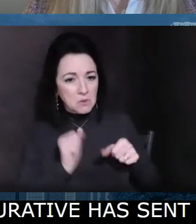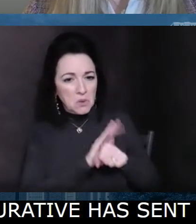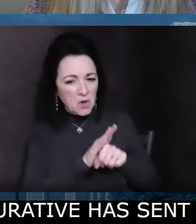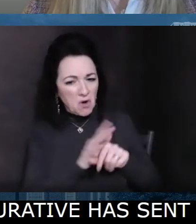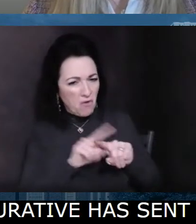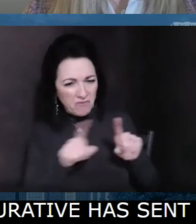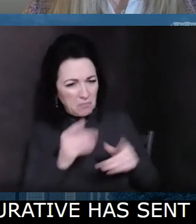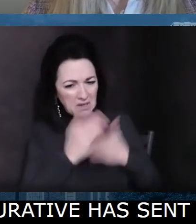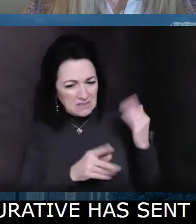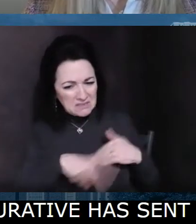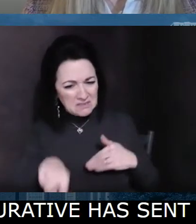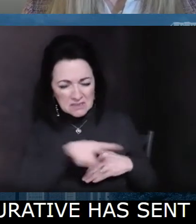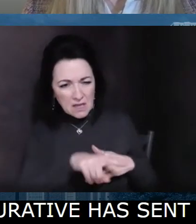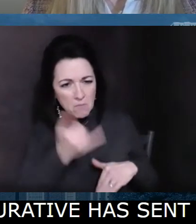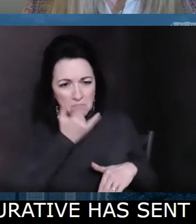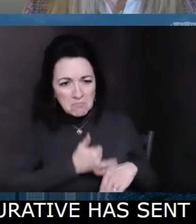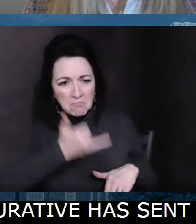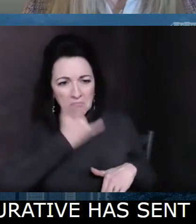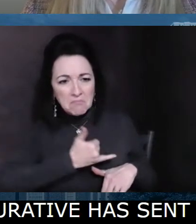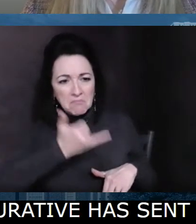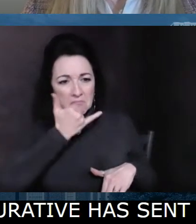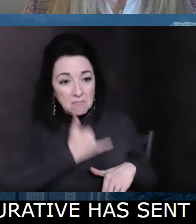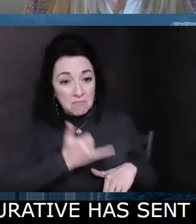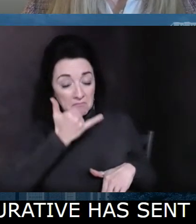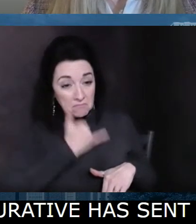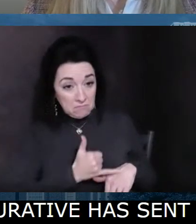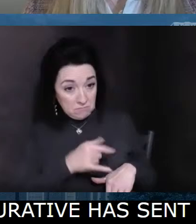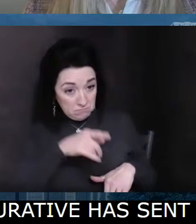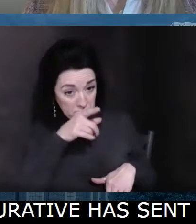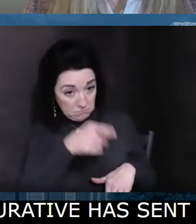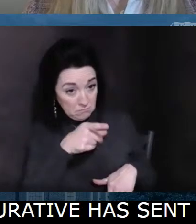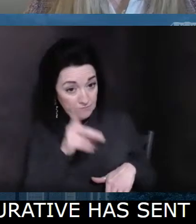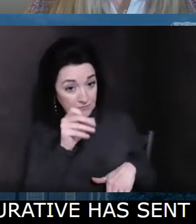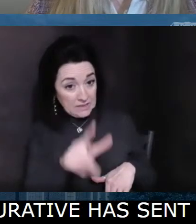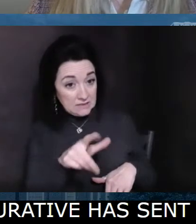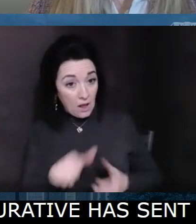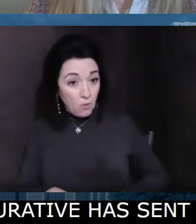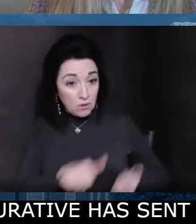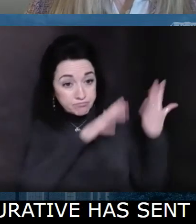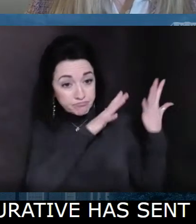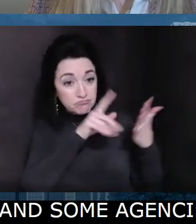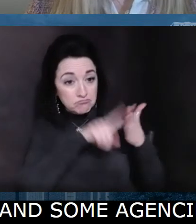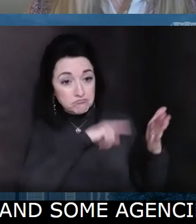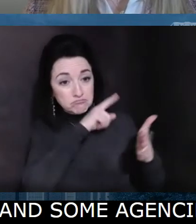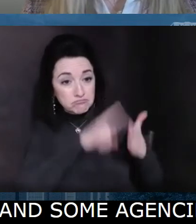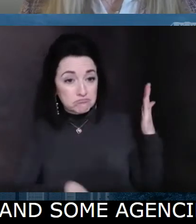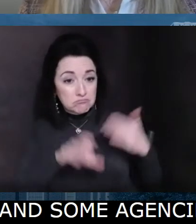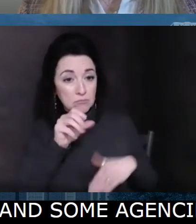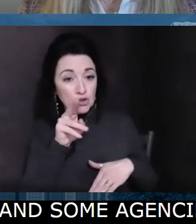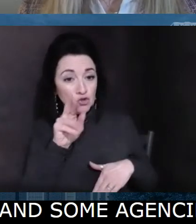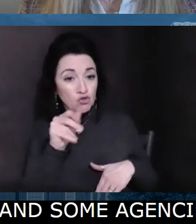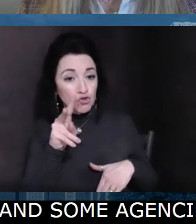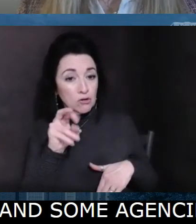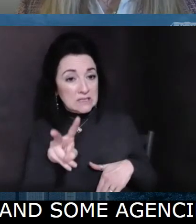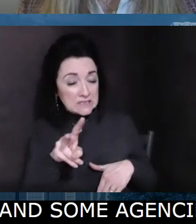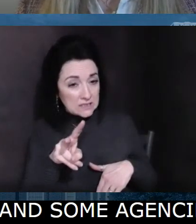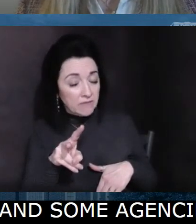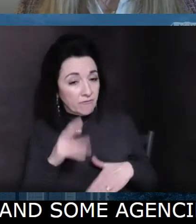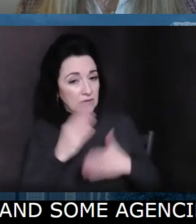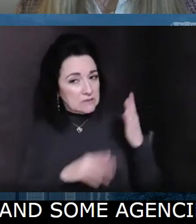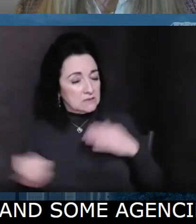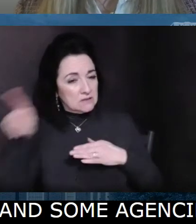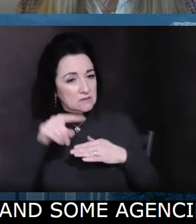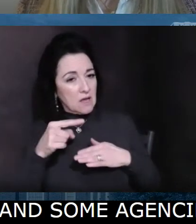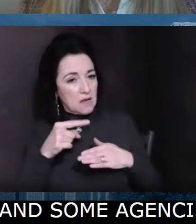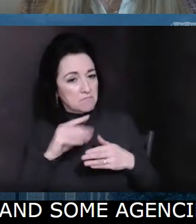by this warning and whether it's making any changes to its testing program. AJ, you have any report on that? I know we